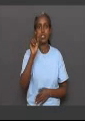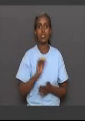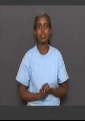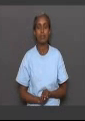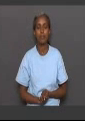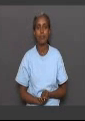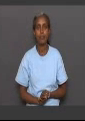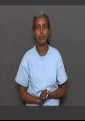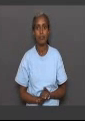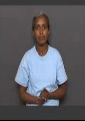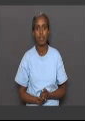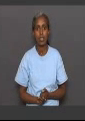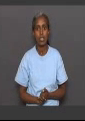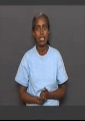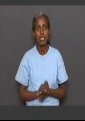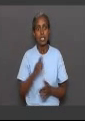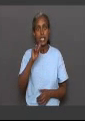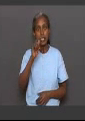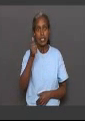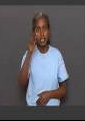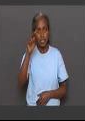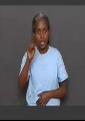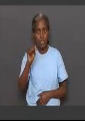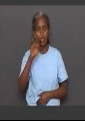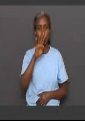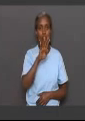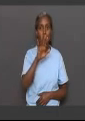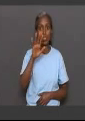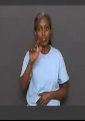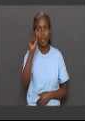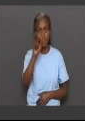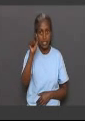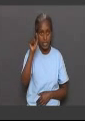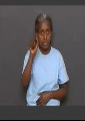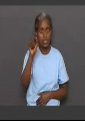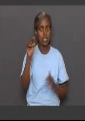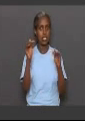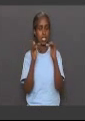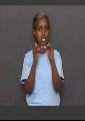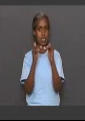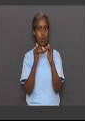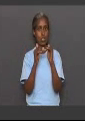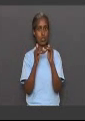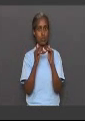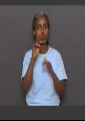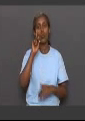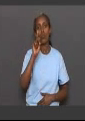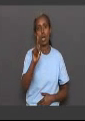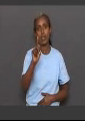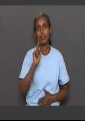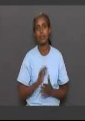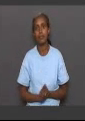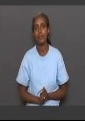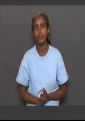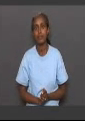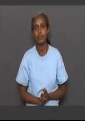degrees. The tangent of 45 degrees is equal to 1.